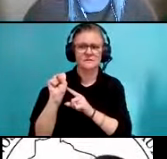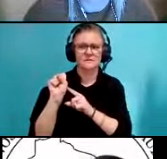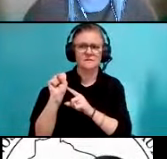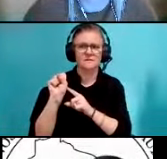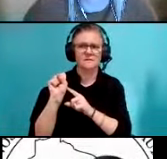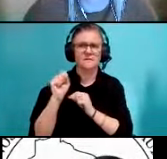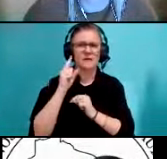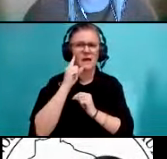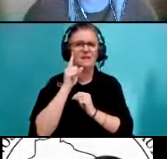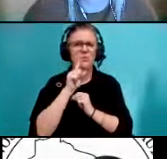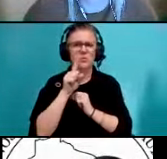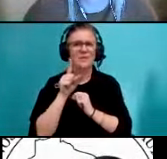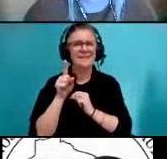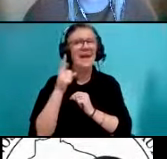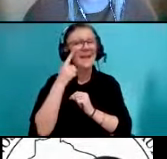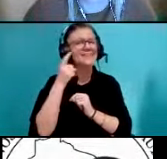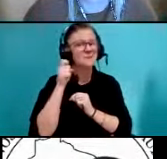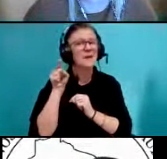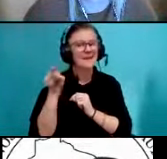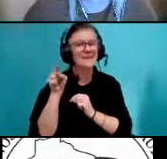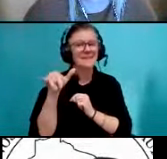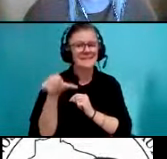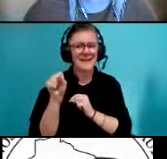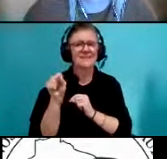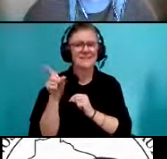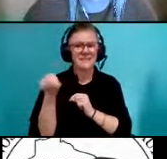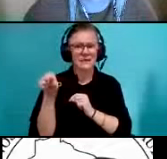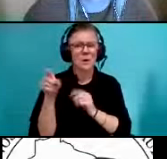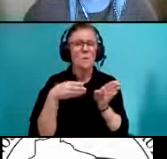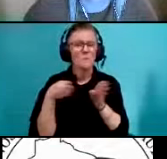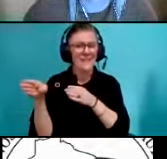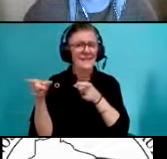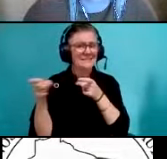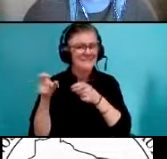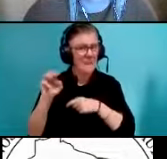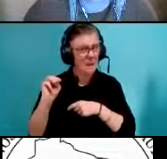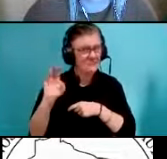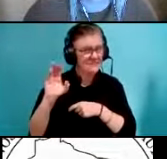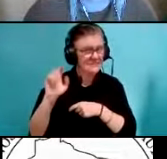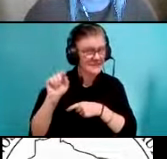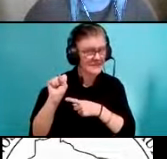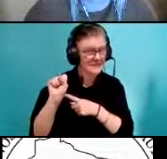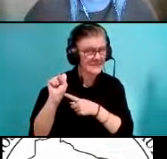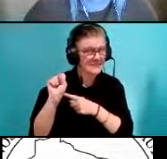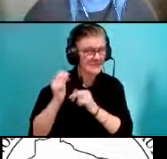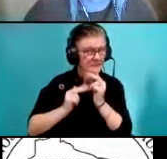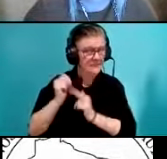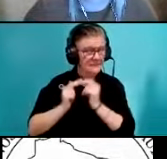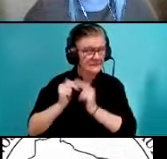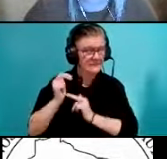were looking at handling these at an existing MCTS